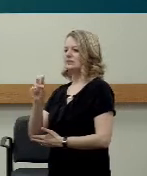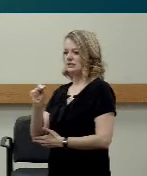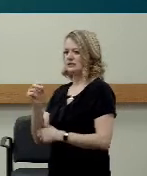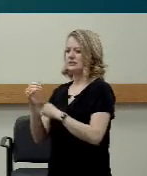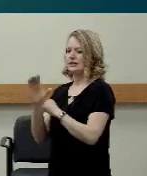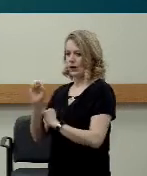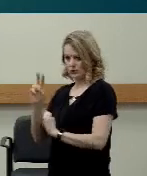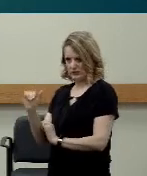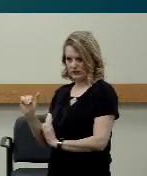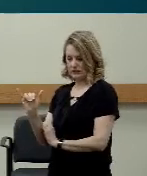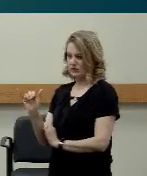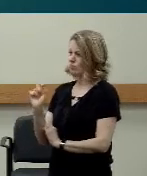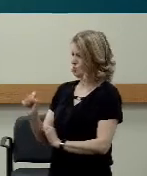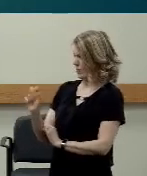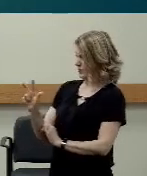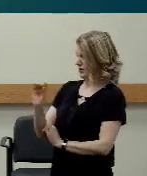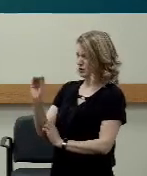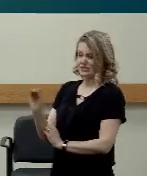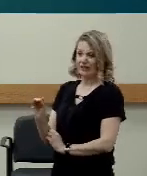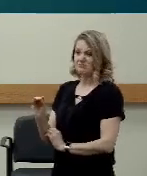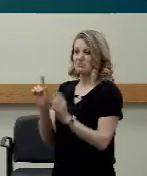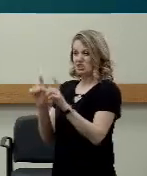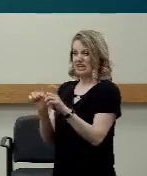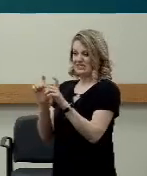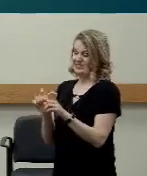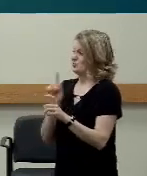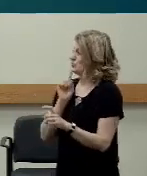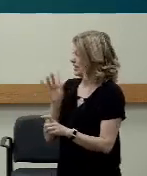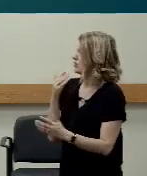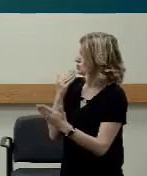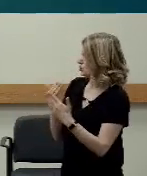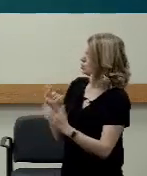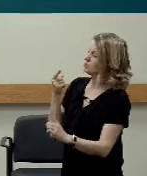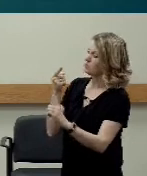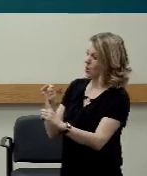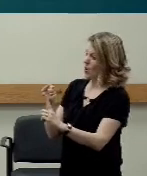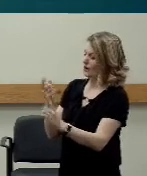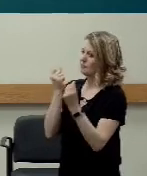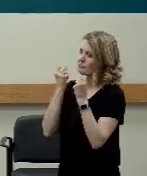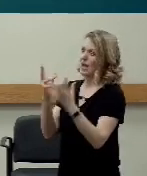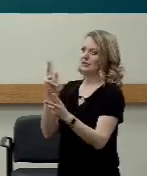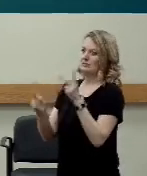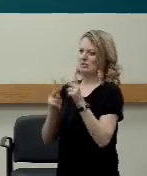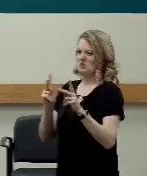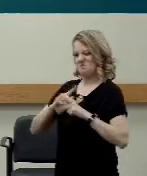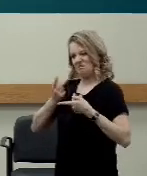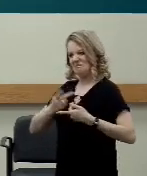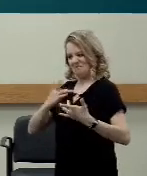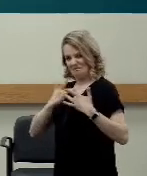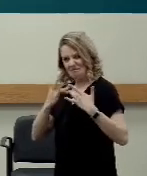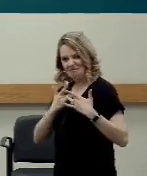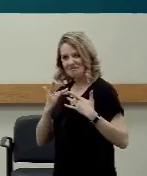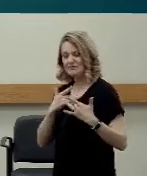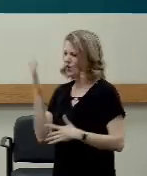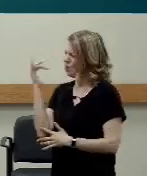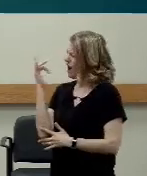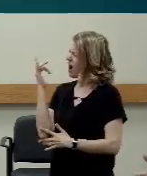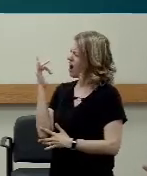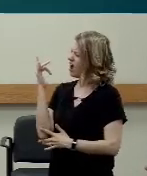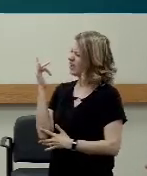is being tested. So this is a great point that causes concern. There's concern